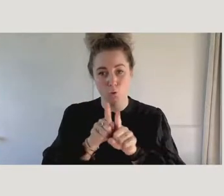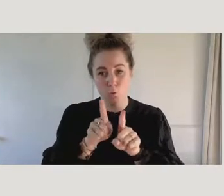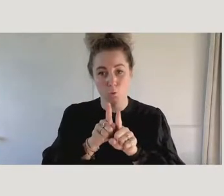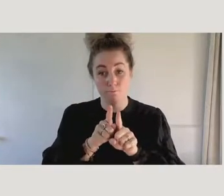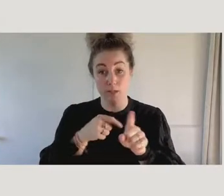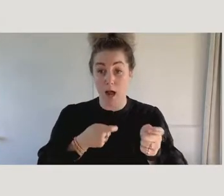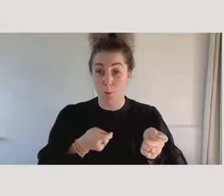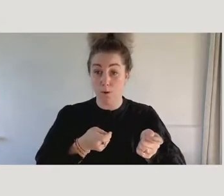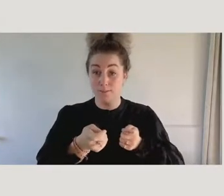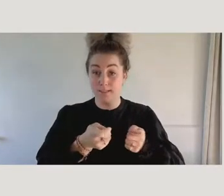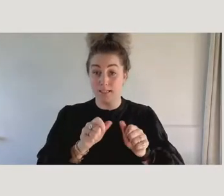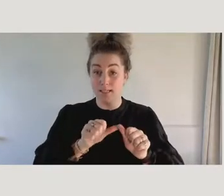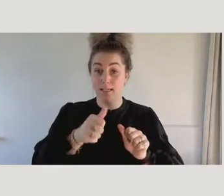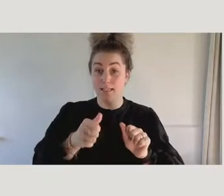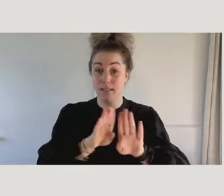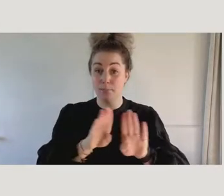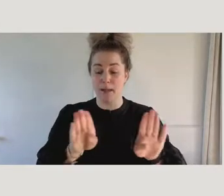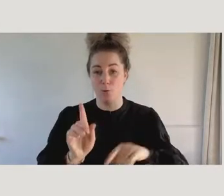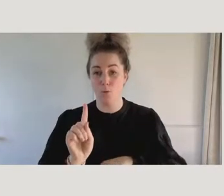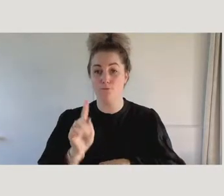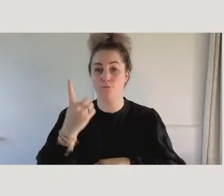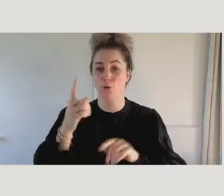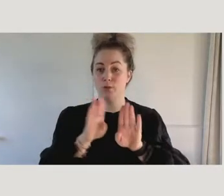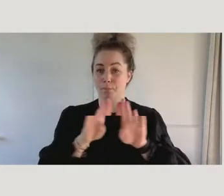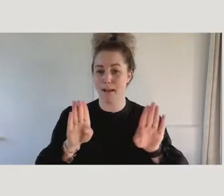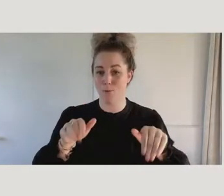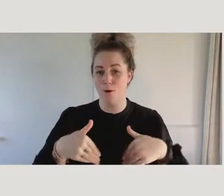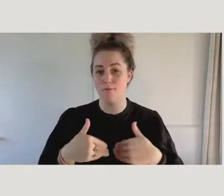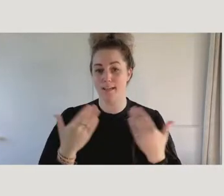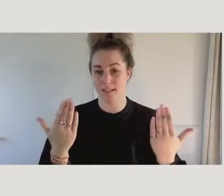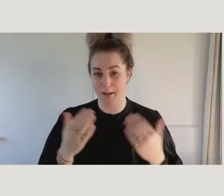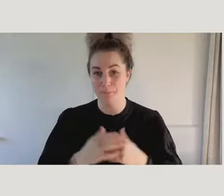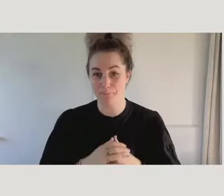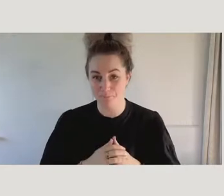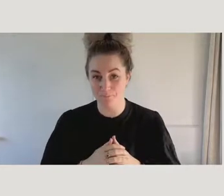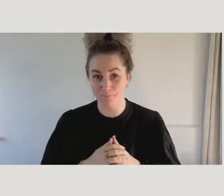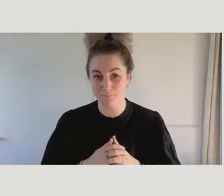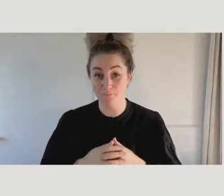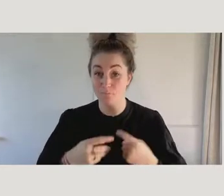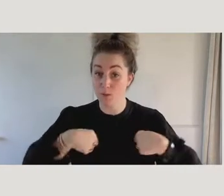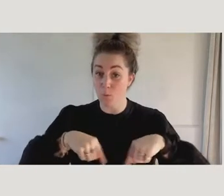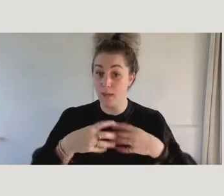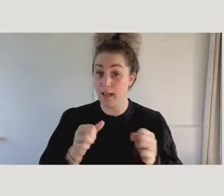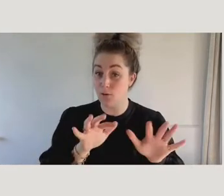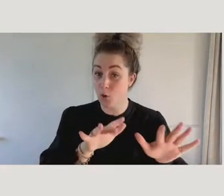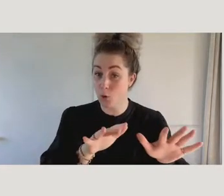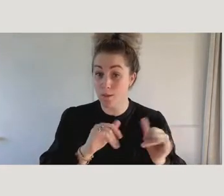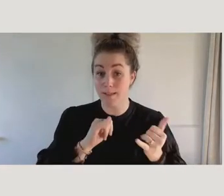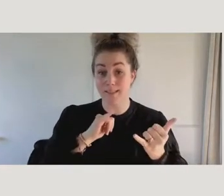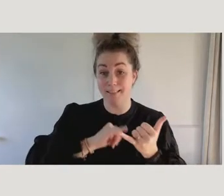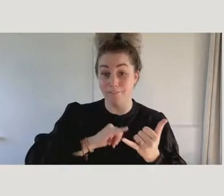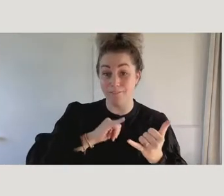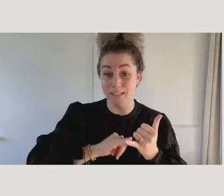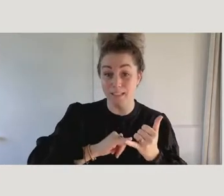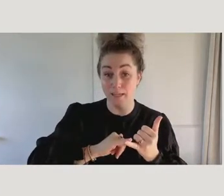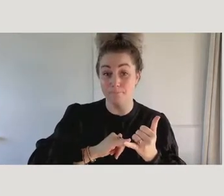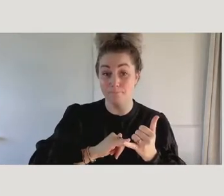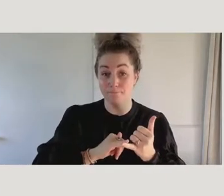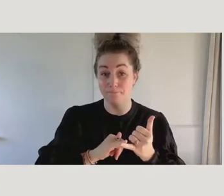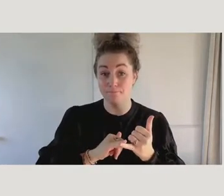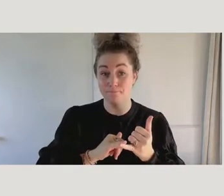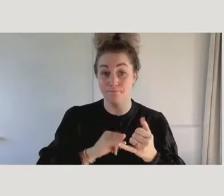facilitating our next panel our first panel for the day and we have uh sefita heruling